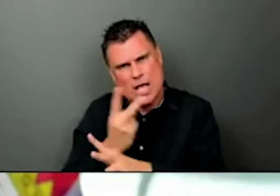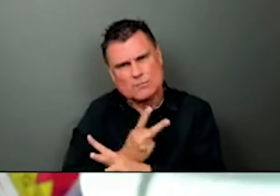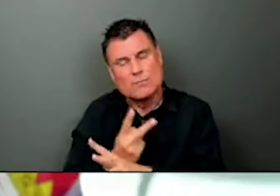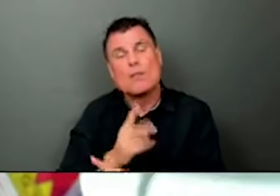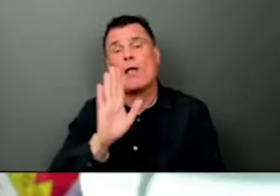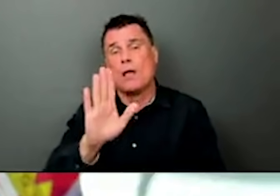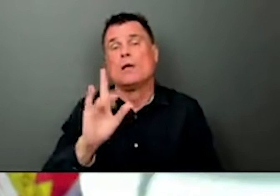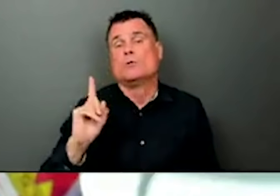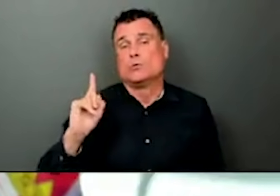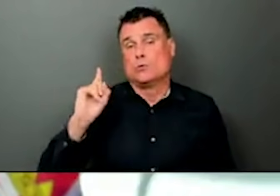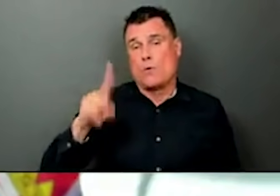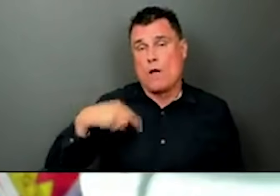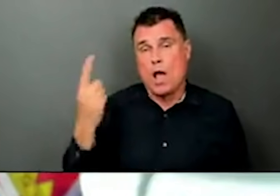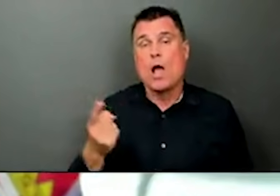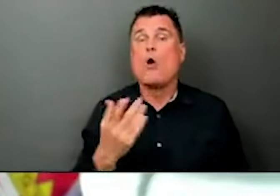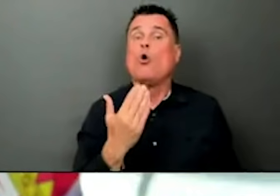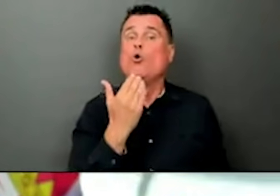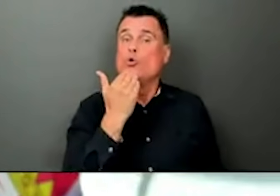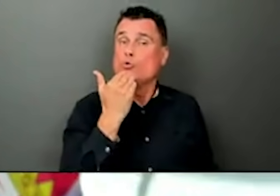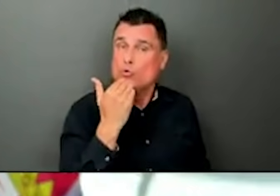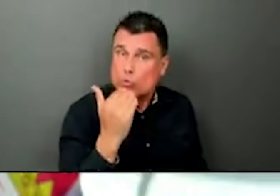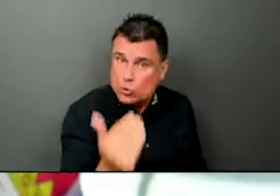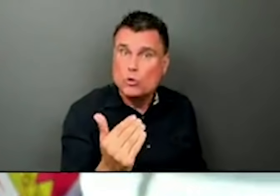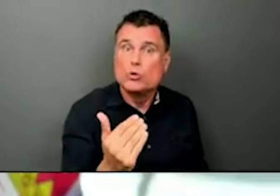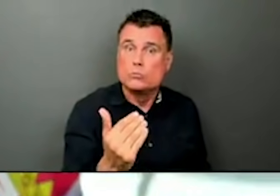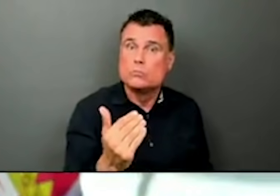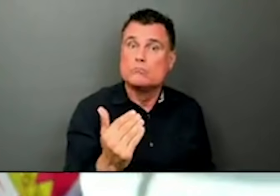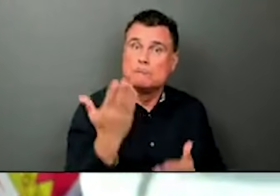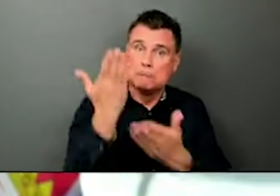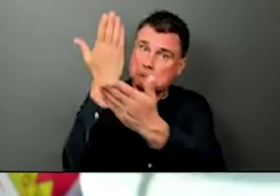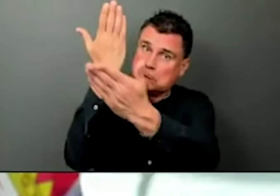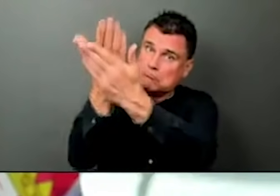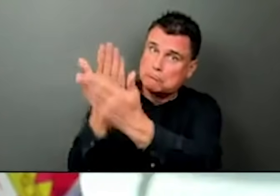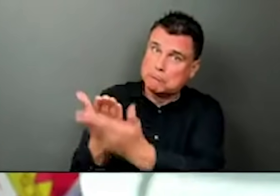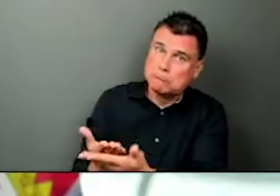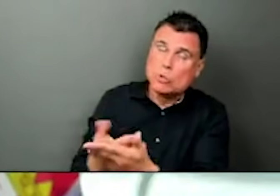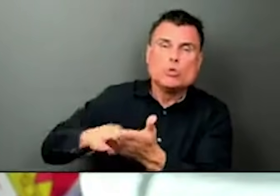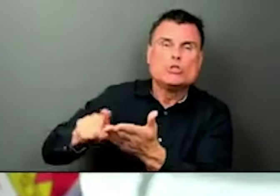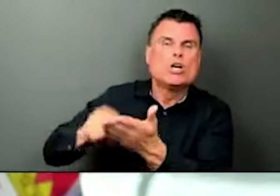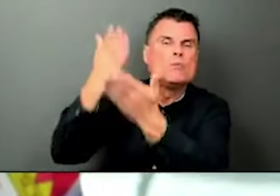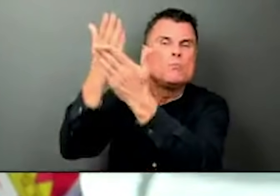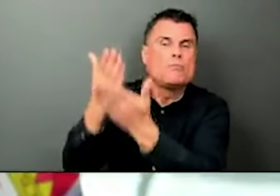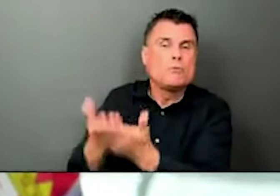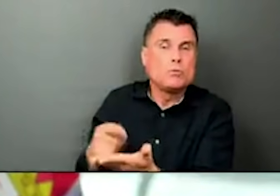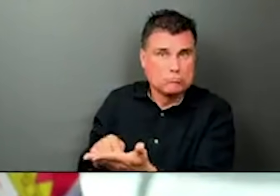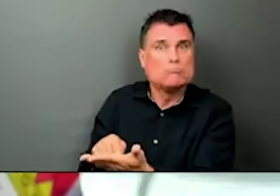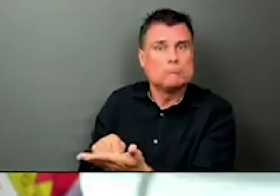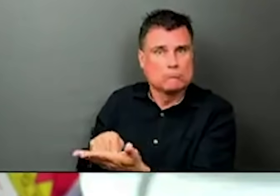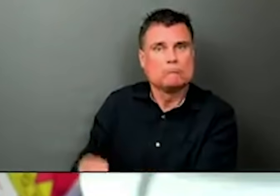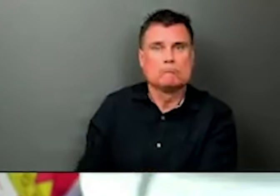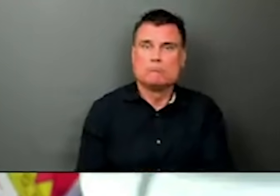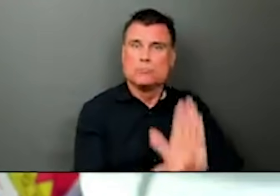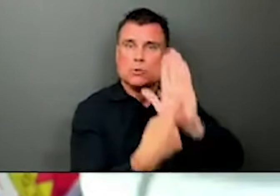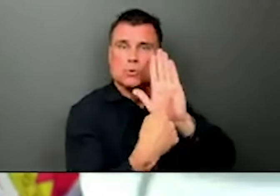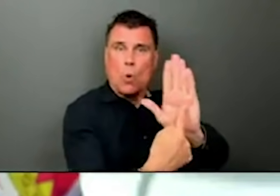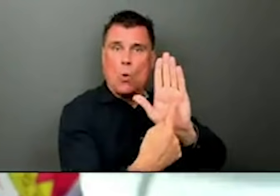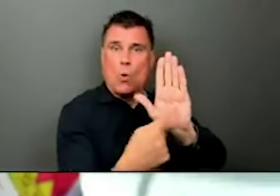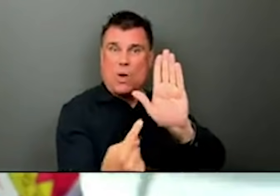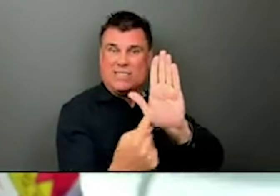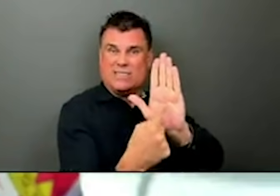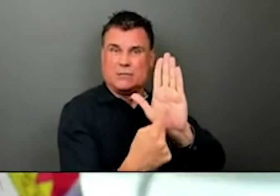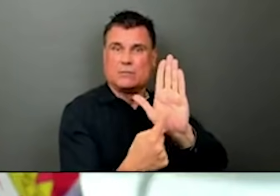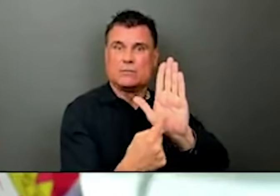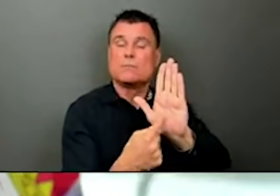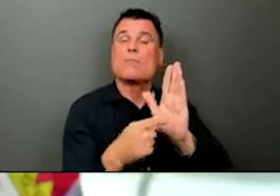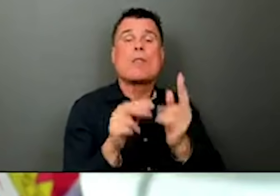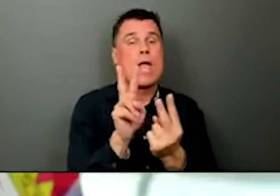good indicators from this schedule and parallels with other vaccination programs that tell us that either choice